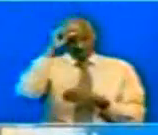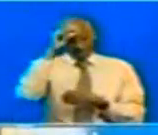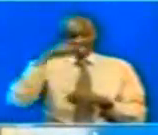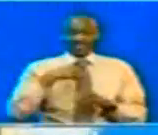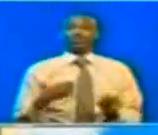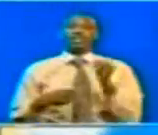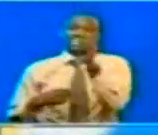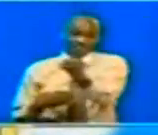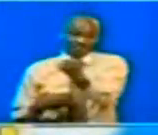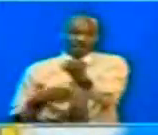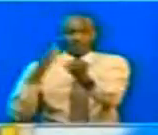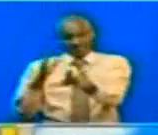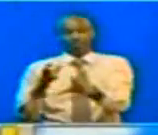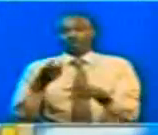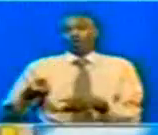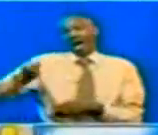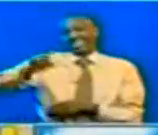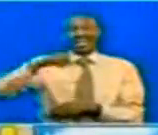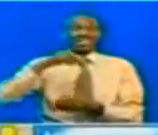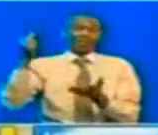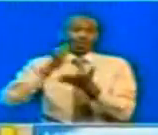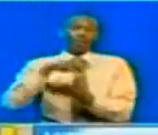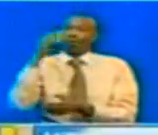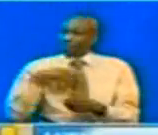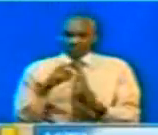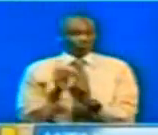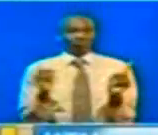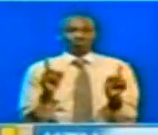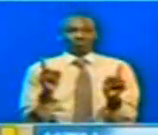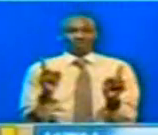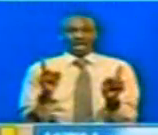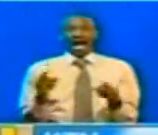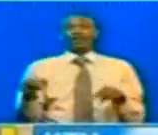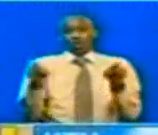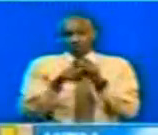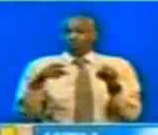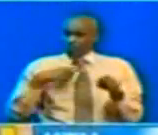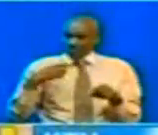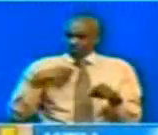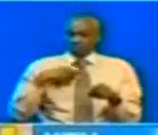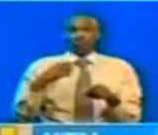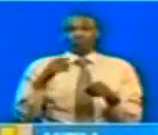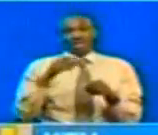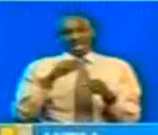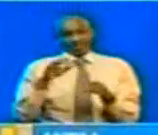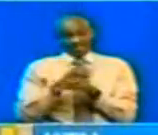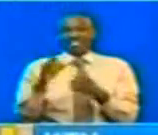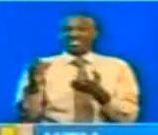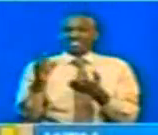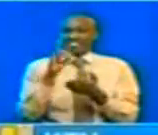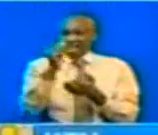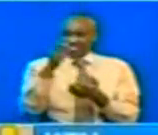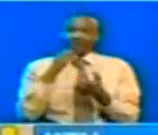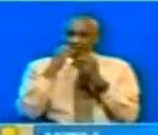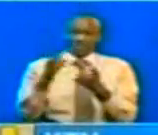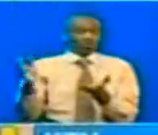continue increasing our wage bill. We also intend to clean the database, because if people don't show up, that means they do